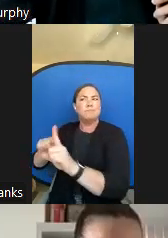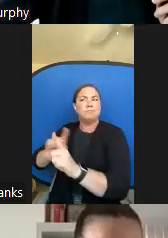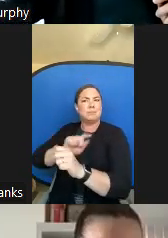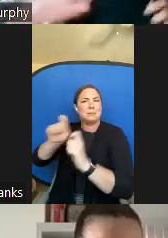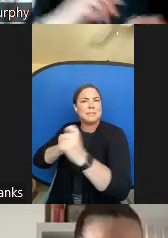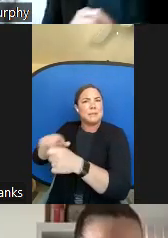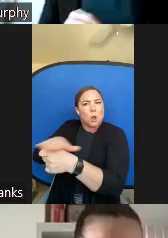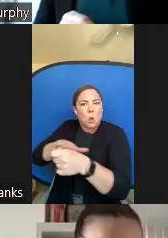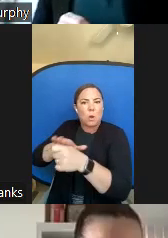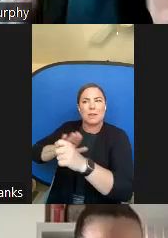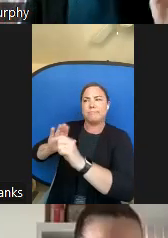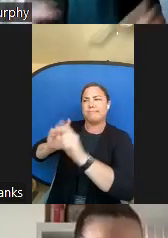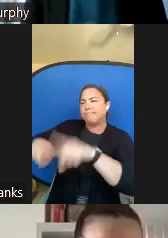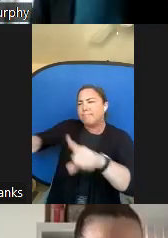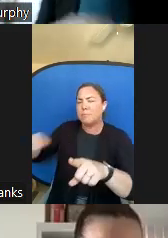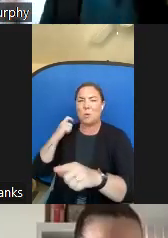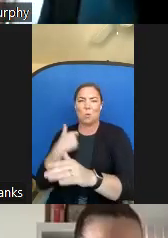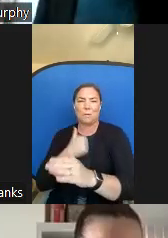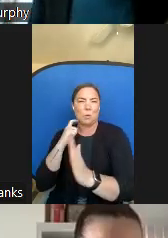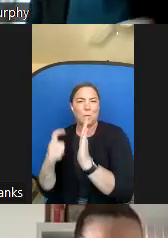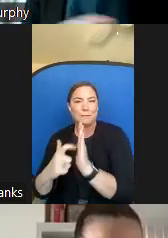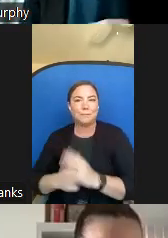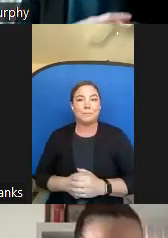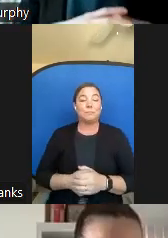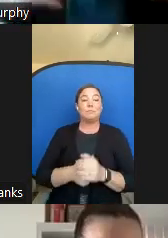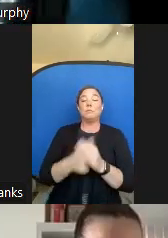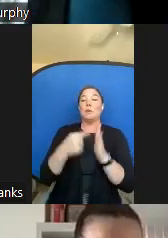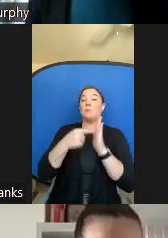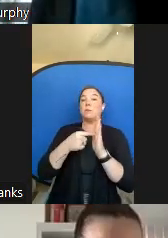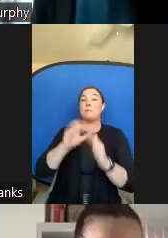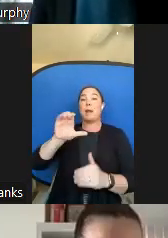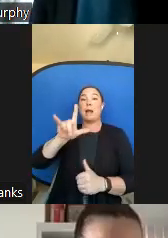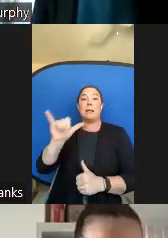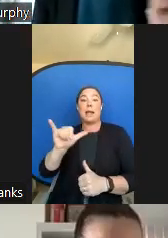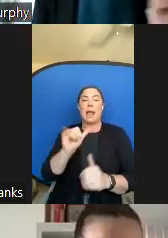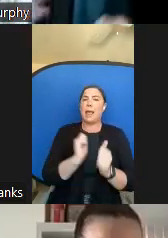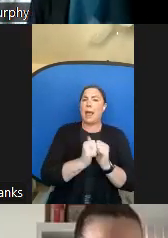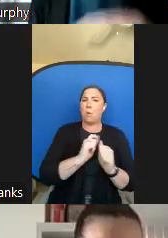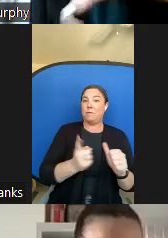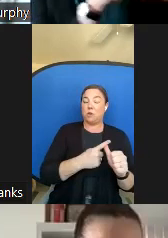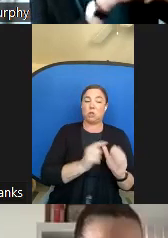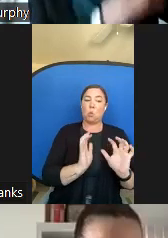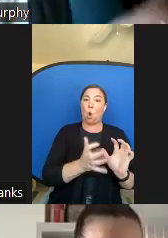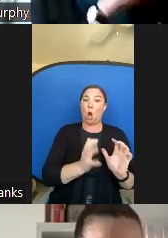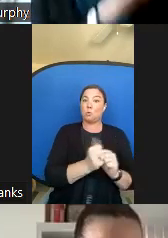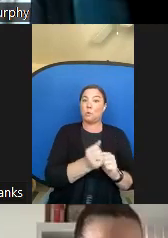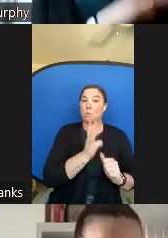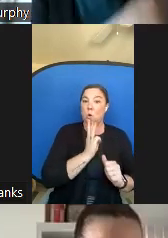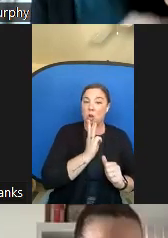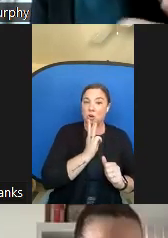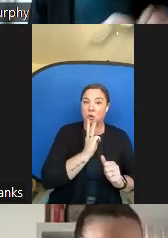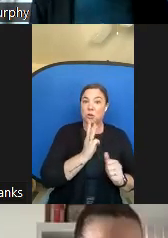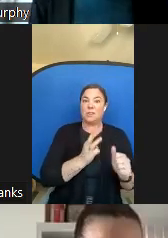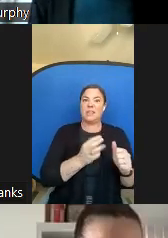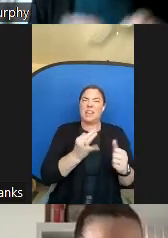see. For instance, preparing clays might be done by washing the clay in water, letting the heavier particles